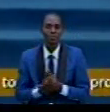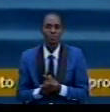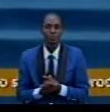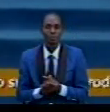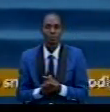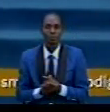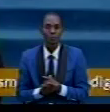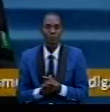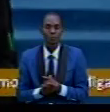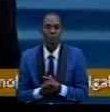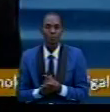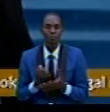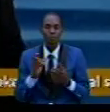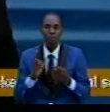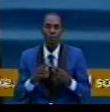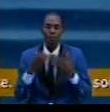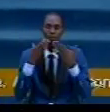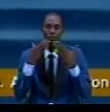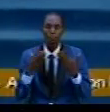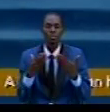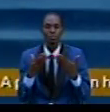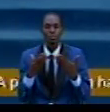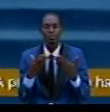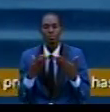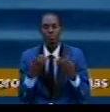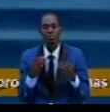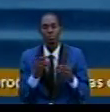I want to thank the Lord for what I have done in my life.